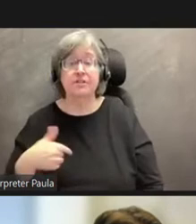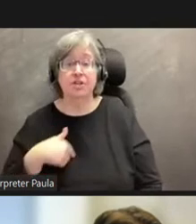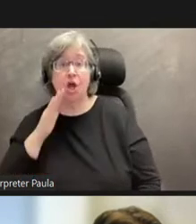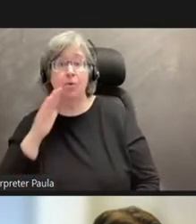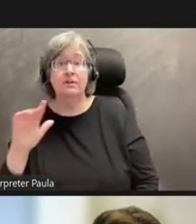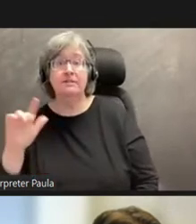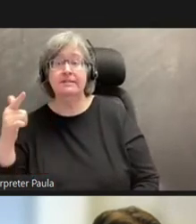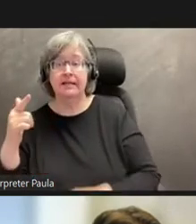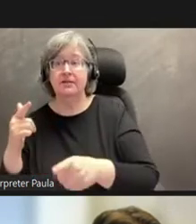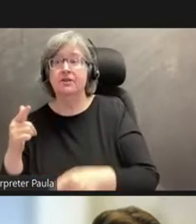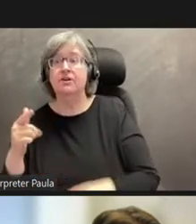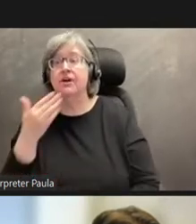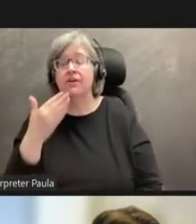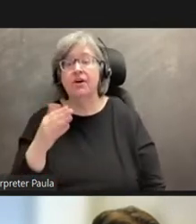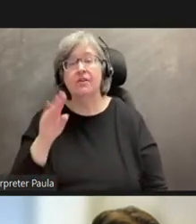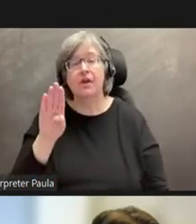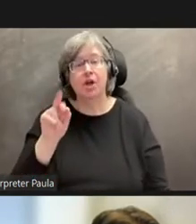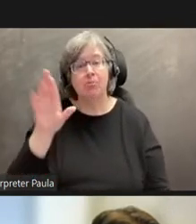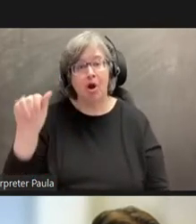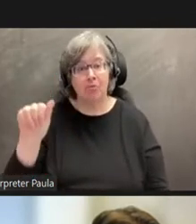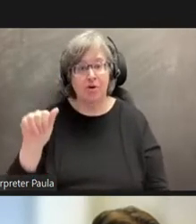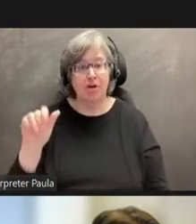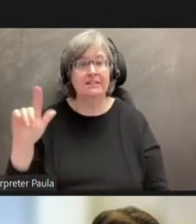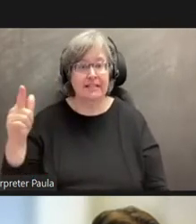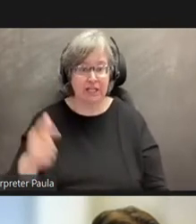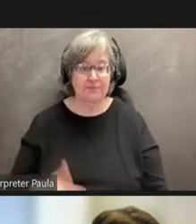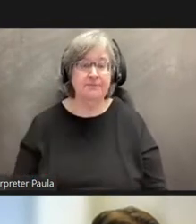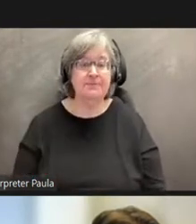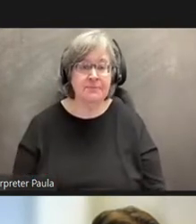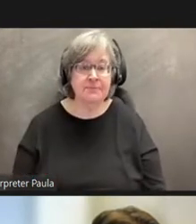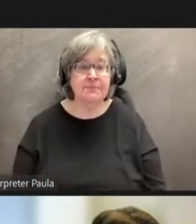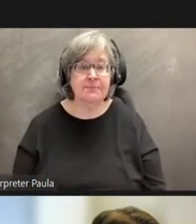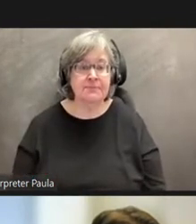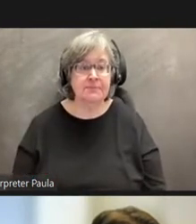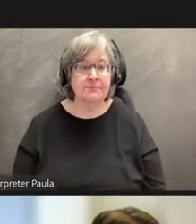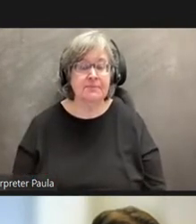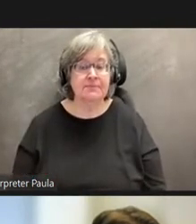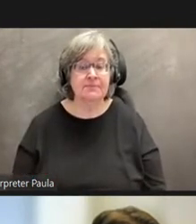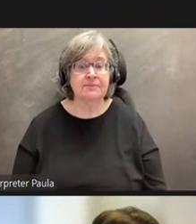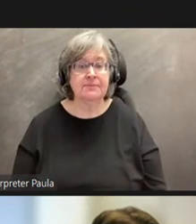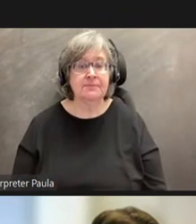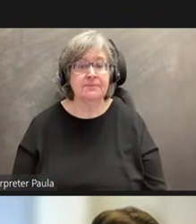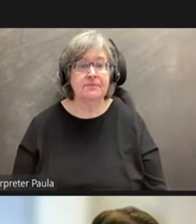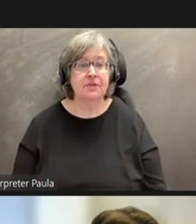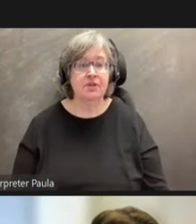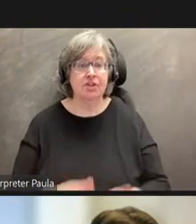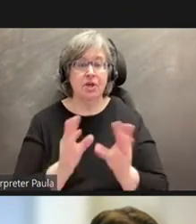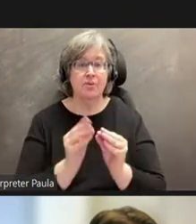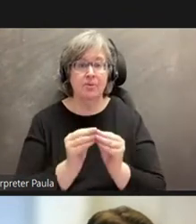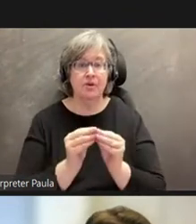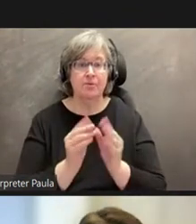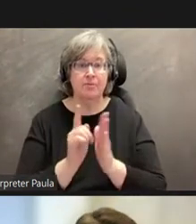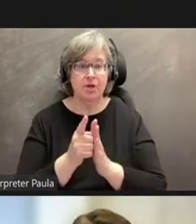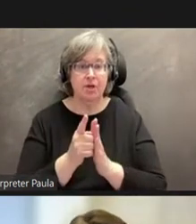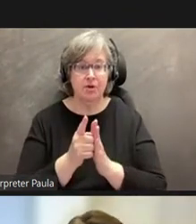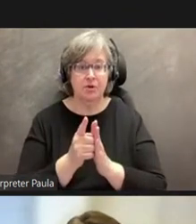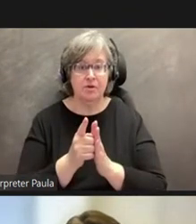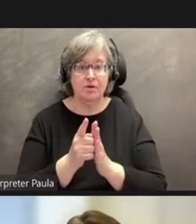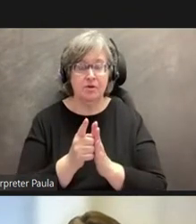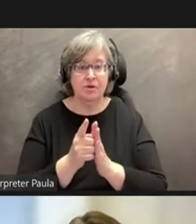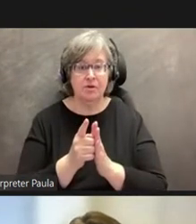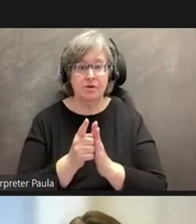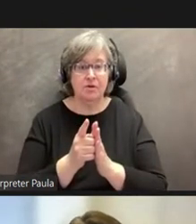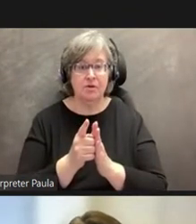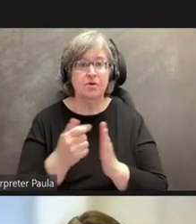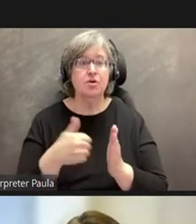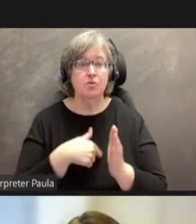it. Thank you so much, Barbara. Okay, so it looks like the meeting minutes are approved and we